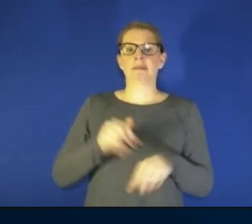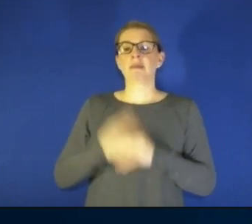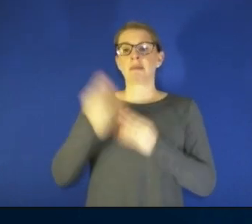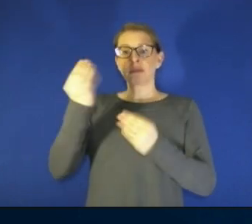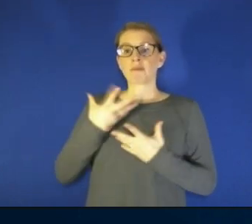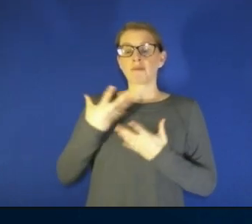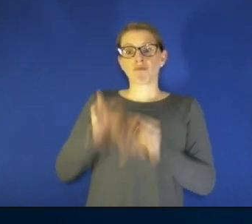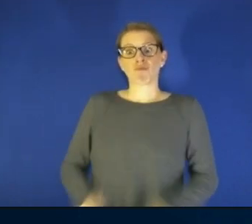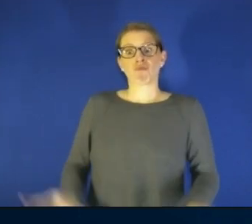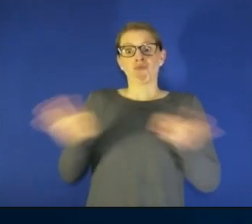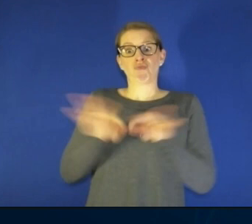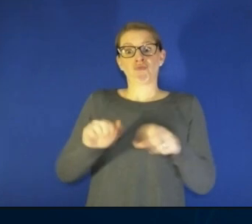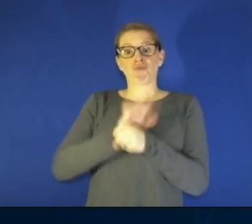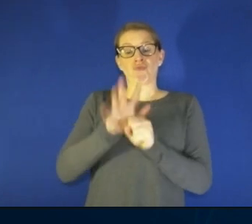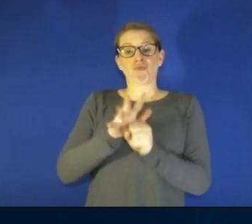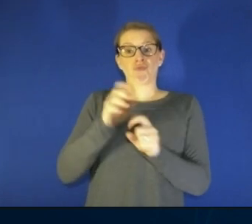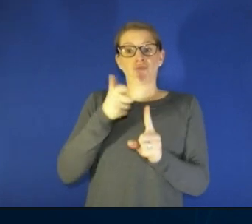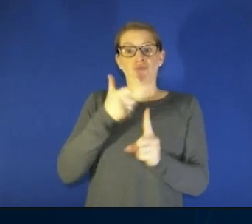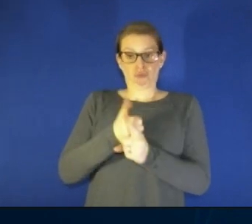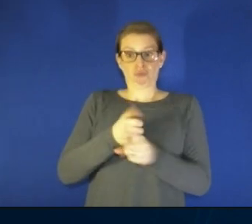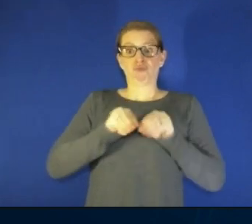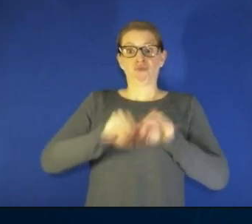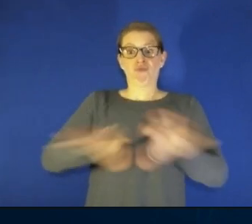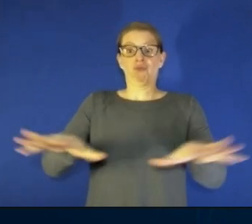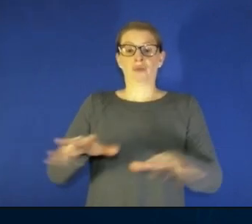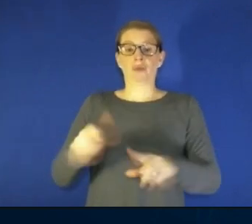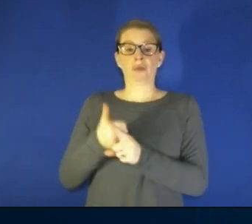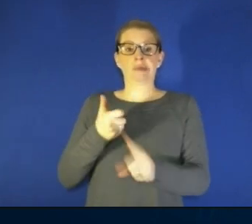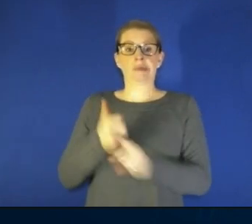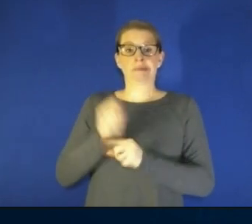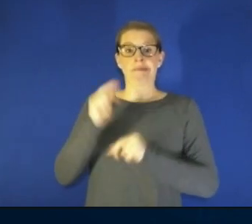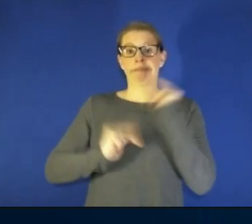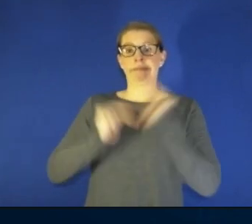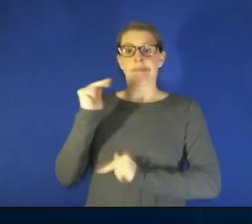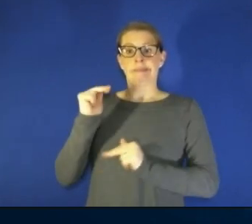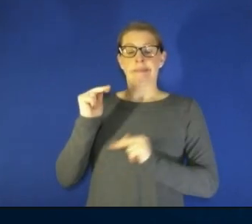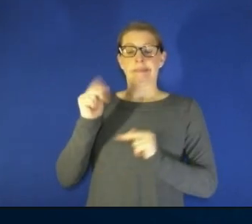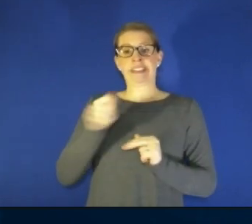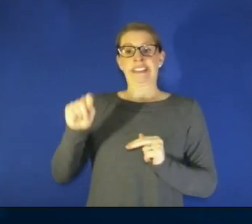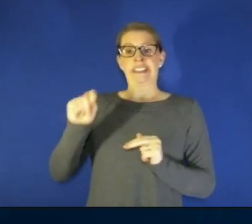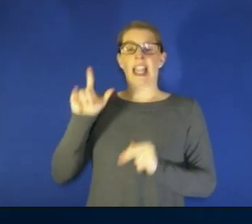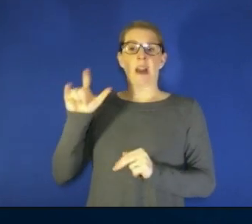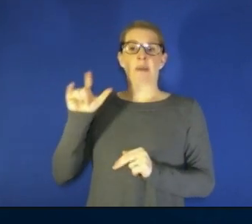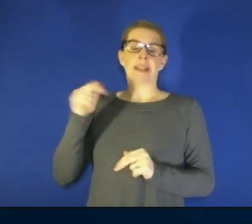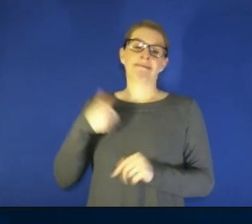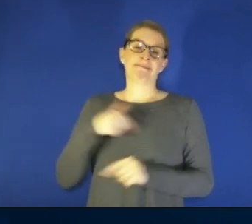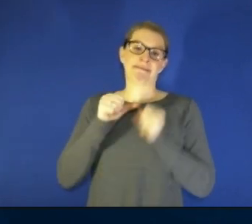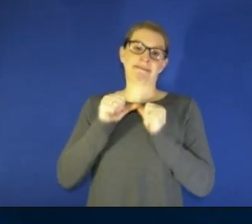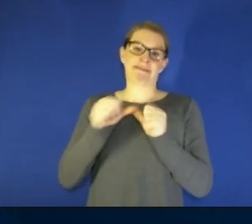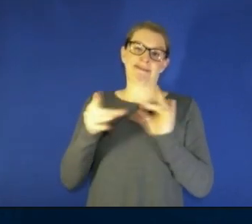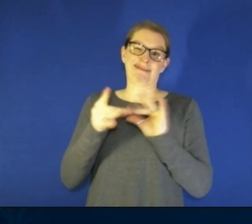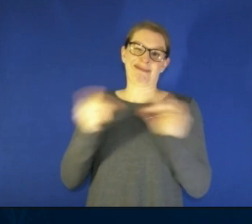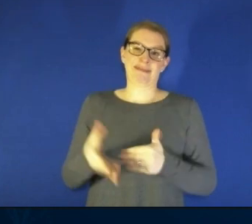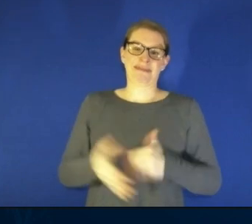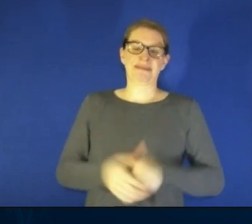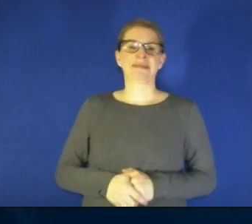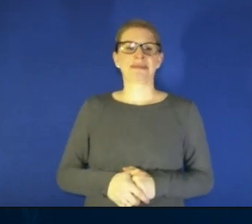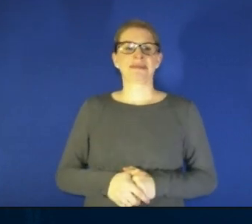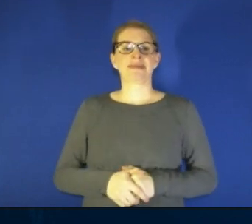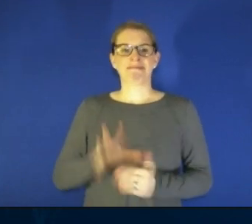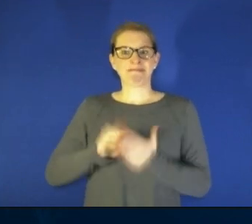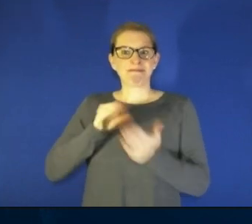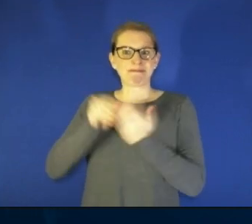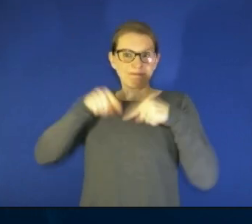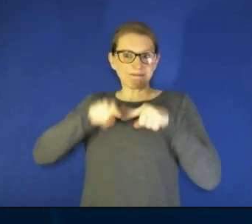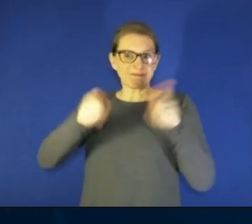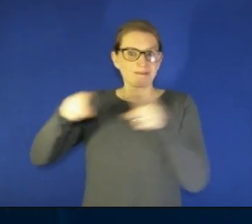the pandemic as you were, quote, building the airplane, as we continue to say here. Thank you to all connecting us in